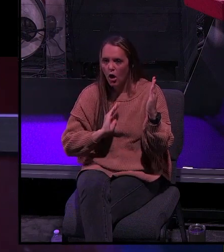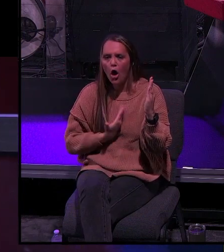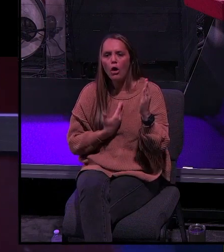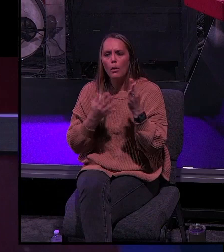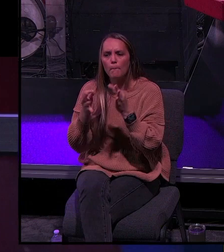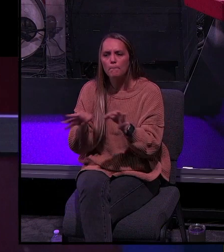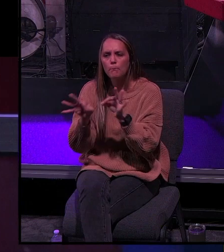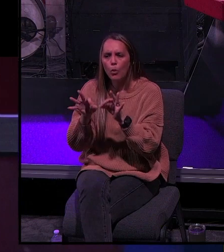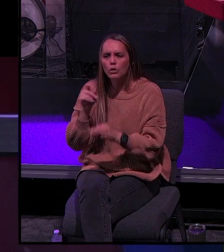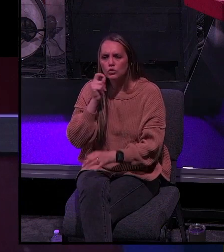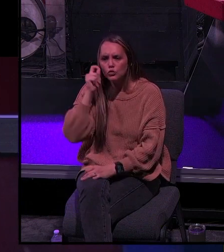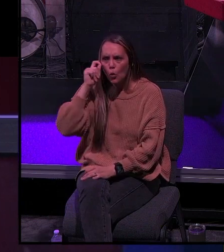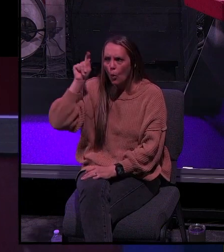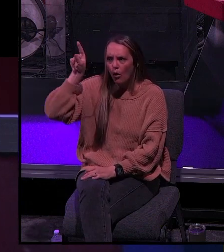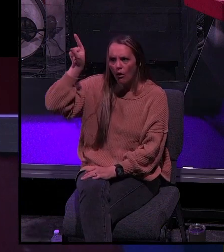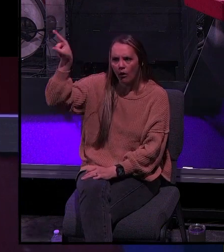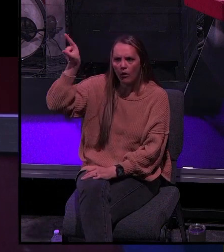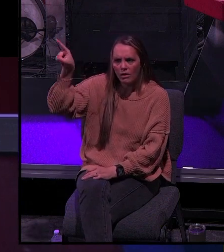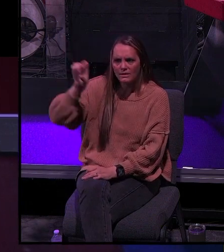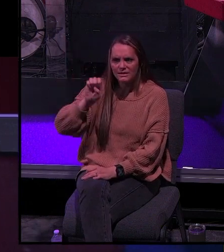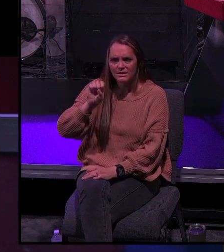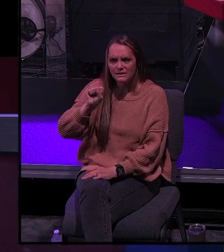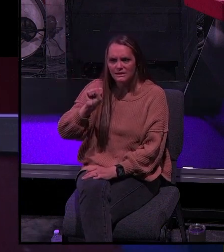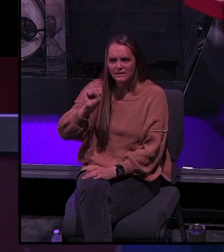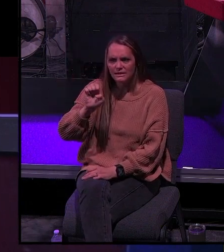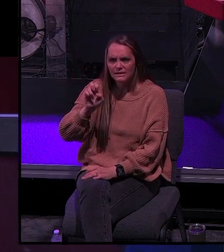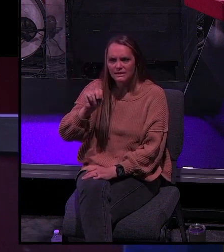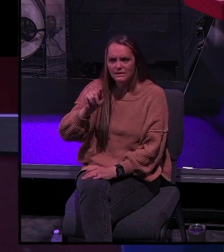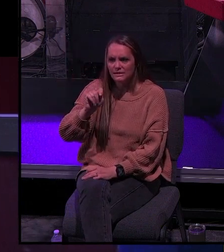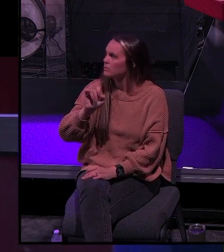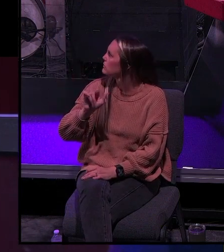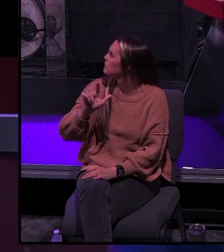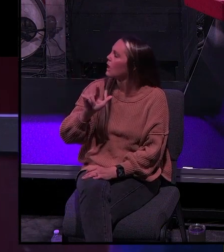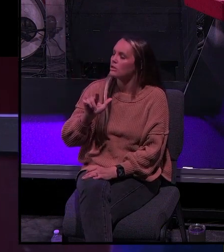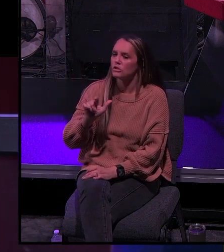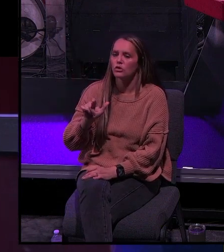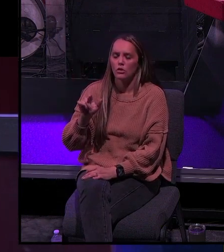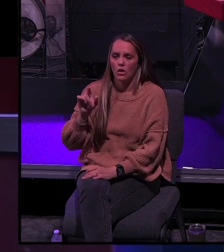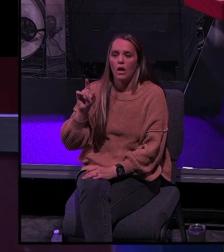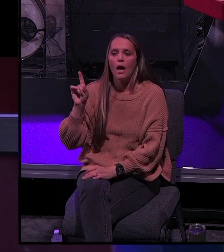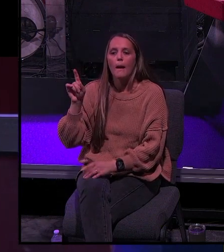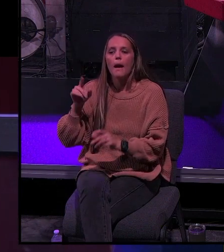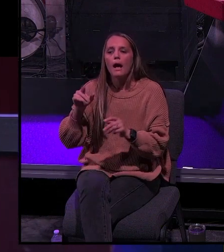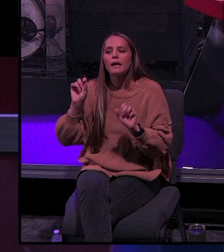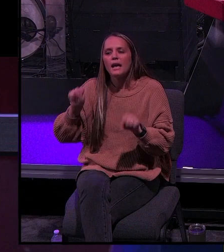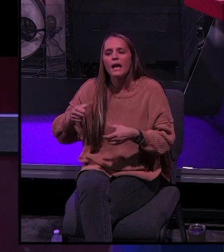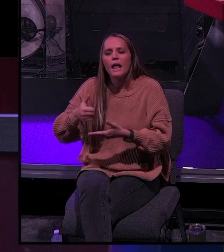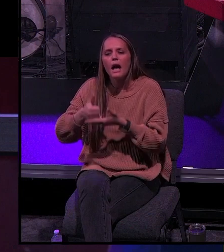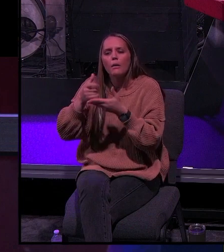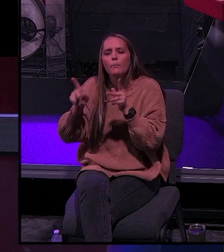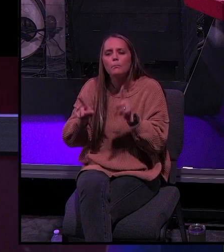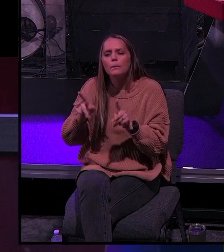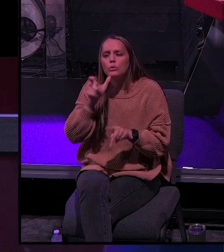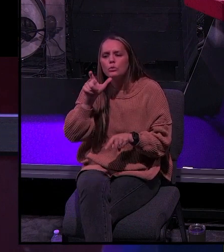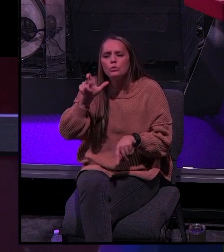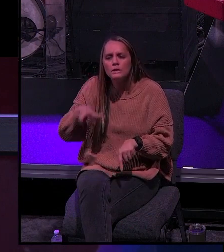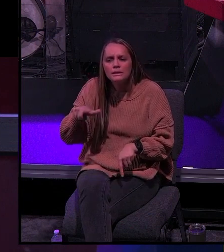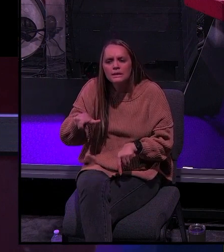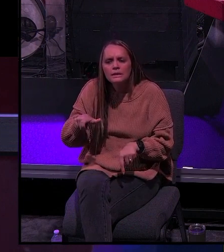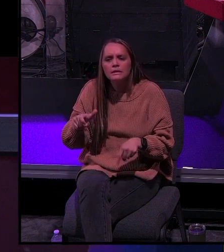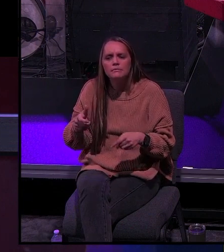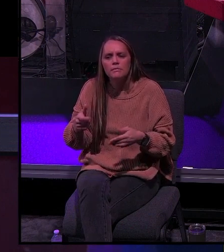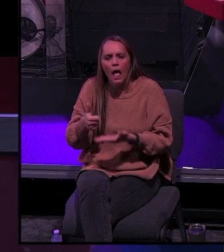on the far side of our building, over here where I am right now, way over there. And we get to help people in need in our community.